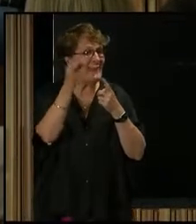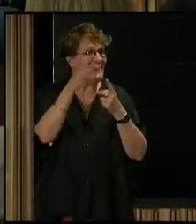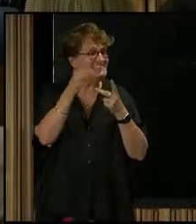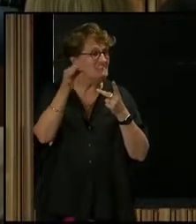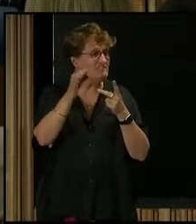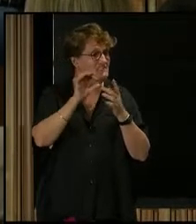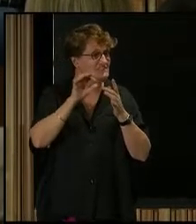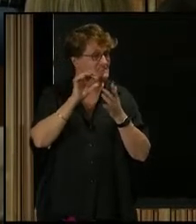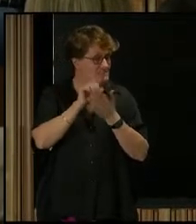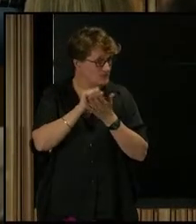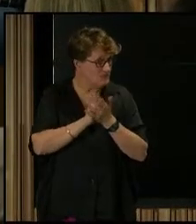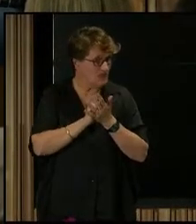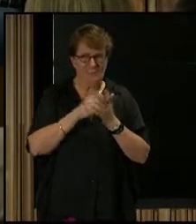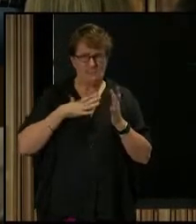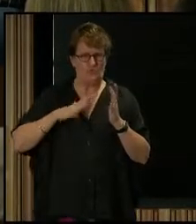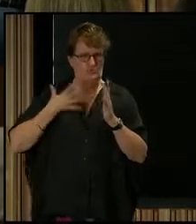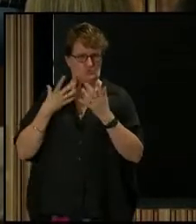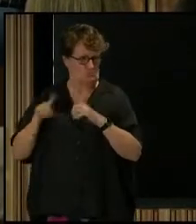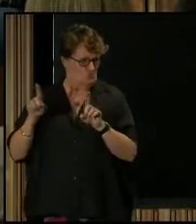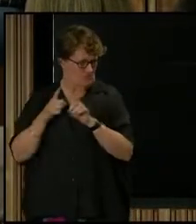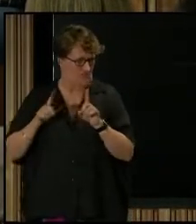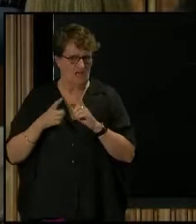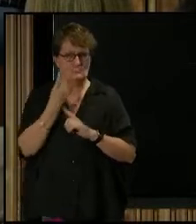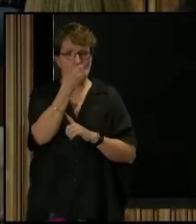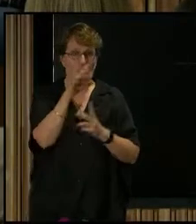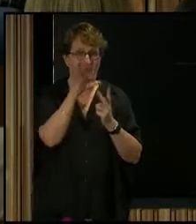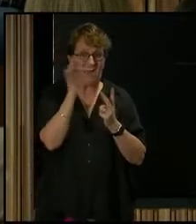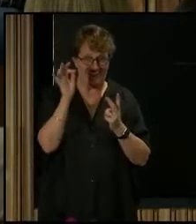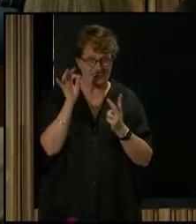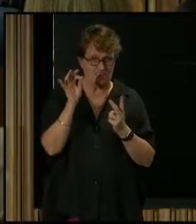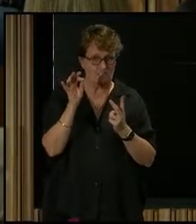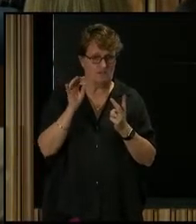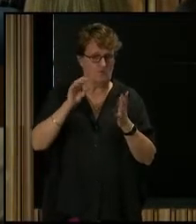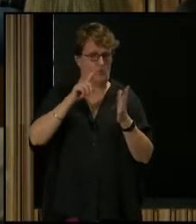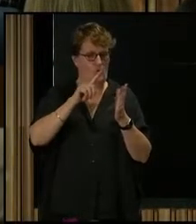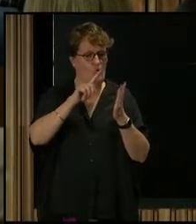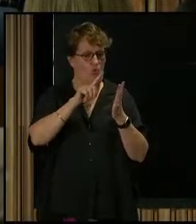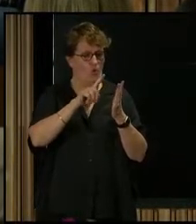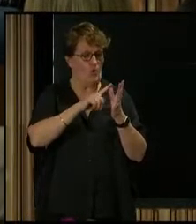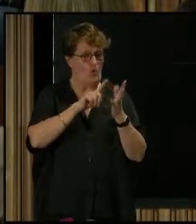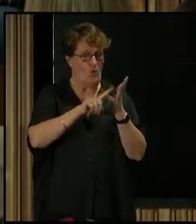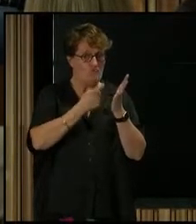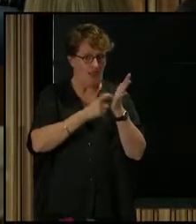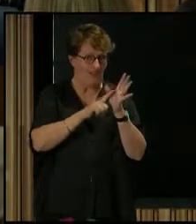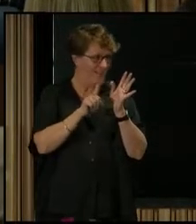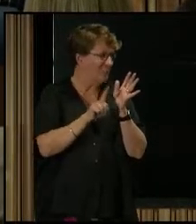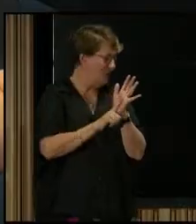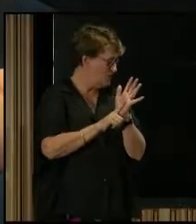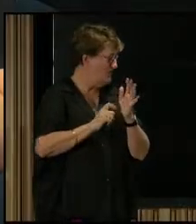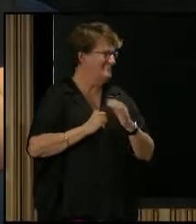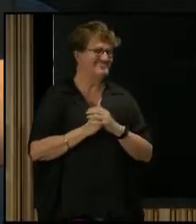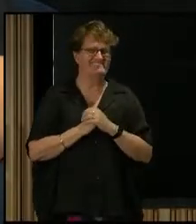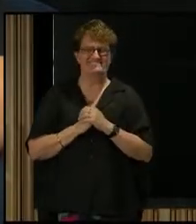interested in doing music. I wanted to do other things. And I did one elective, and it was called oral musicianship with an AU. And